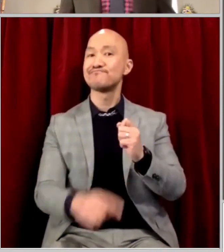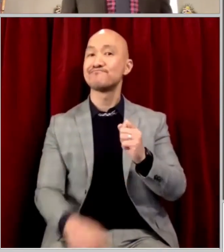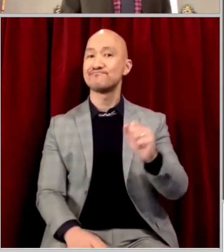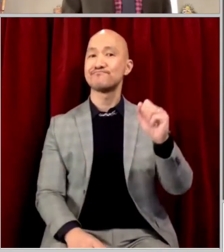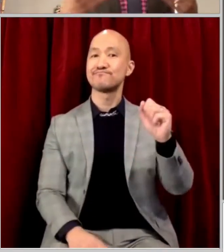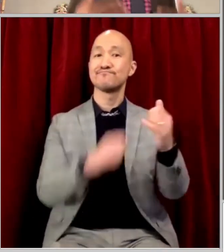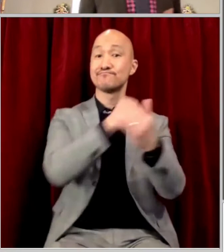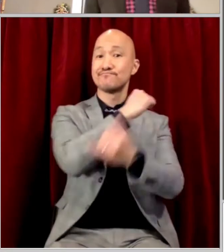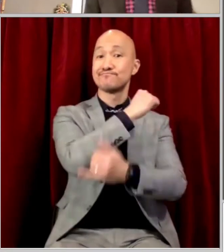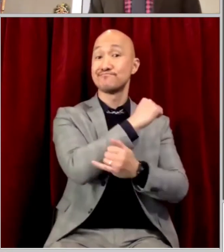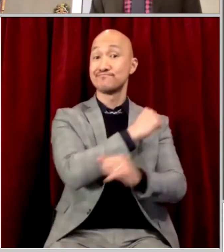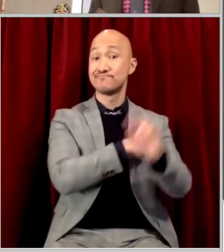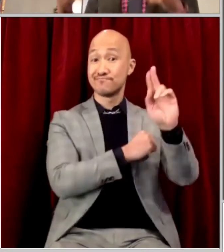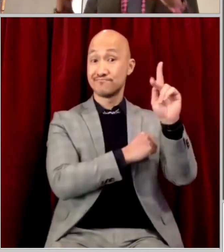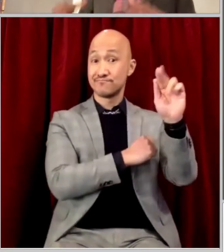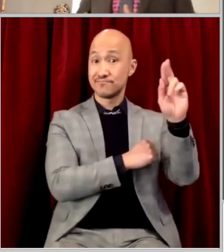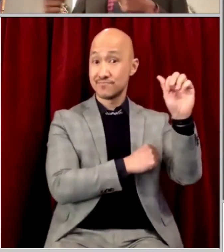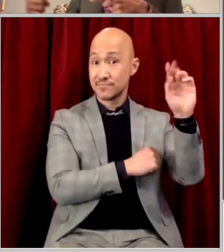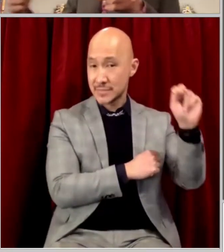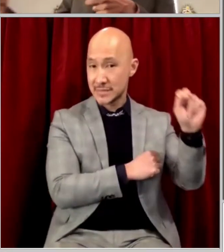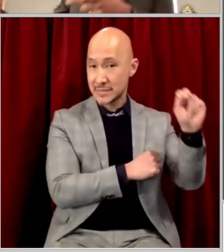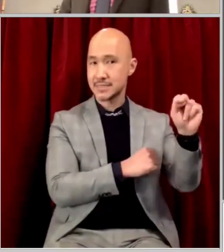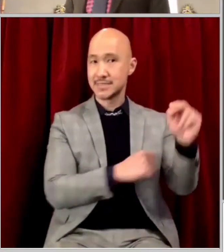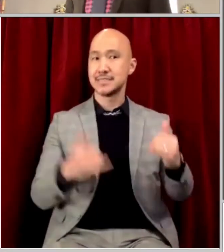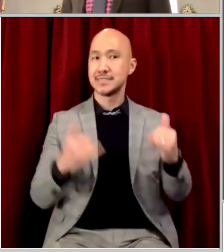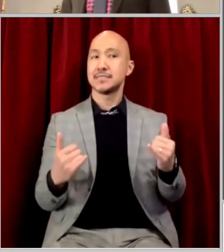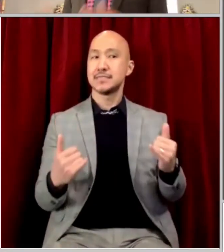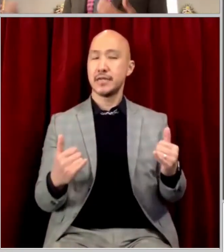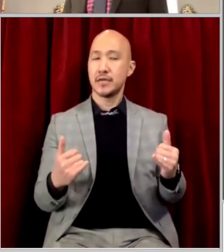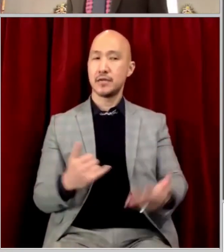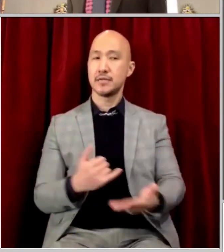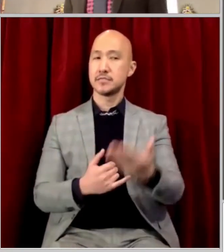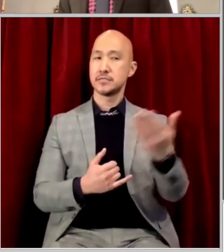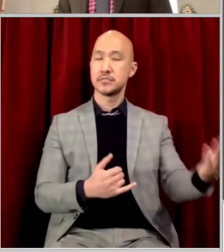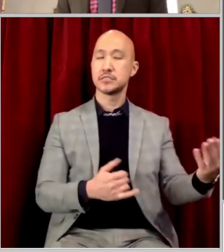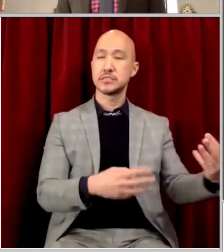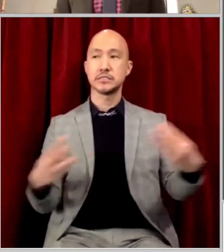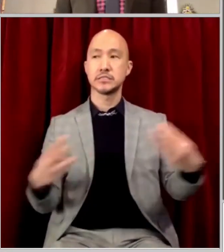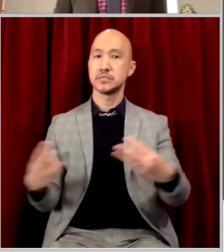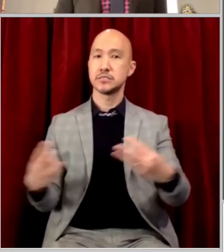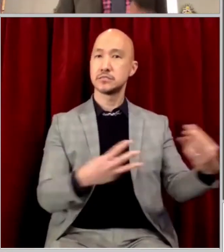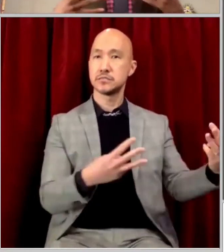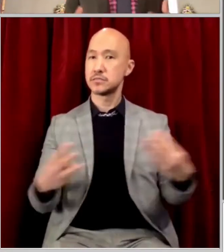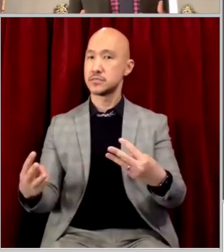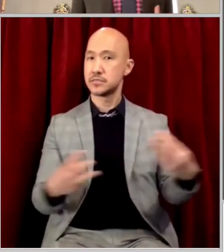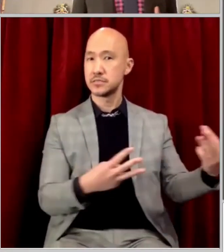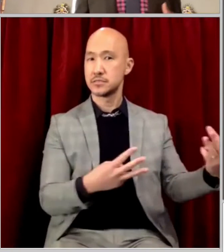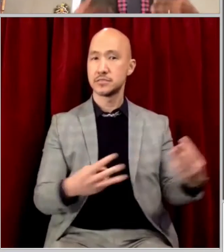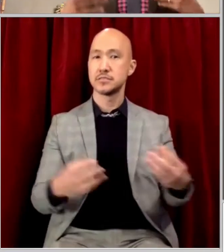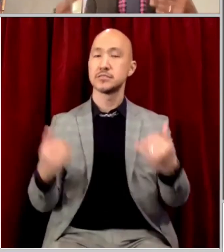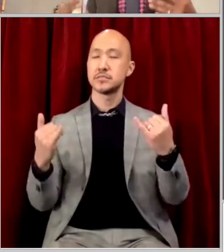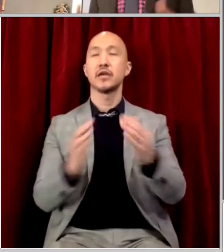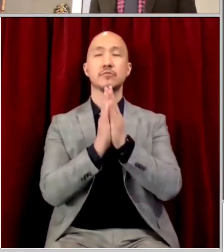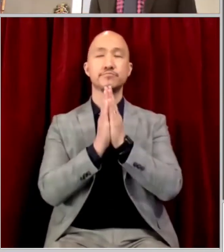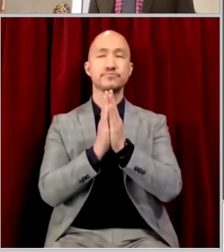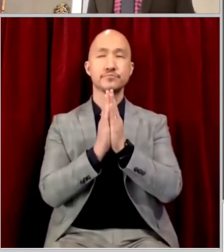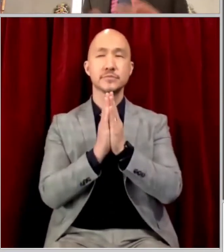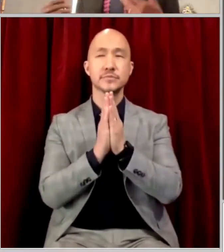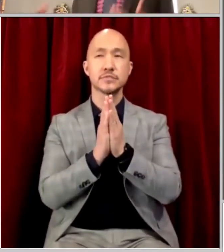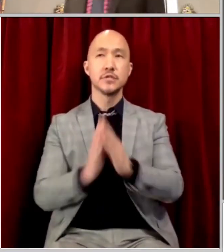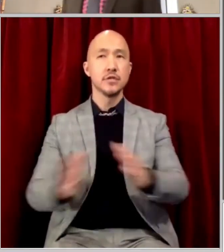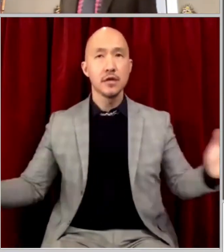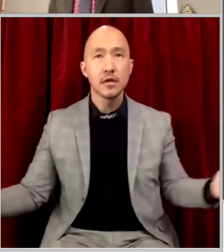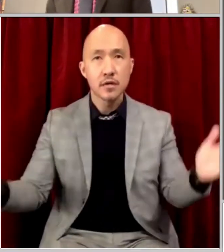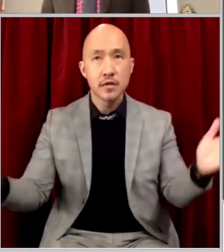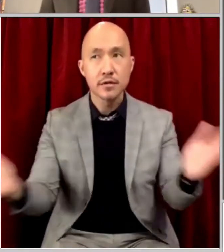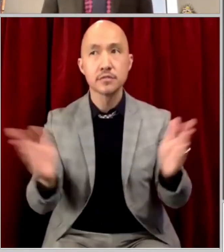right? We've even gotten updates from them of exactly what's going on the ground there. So we're going to pray for them. I would encourage you to